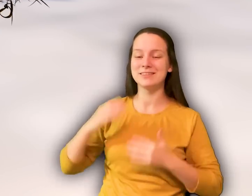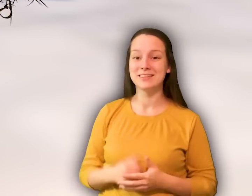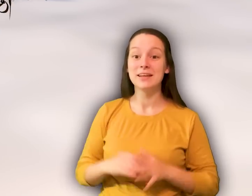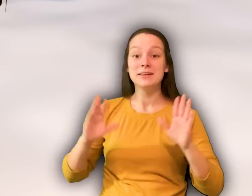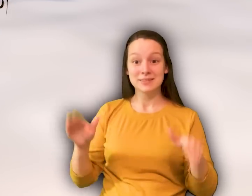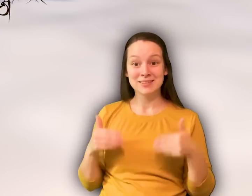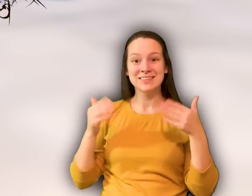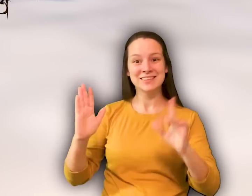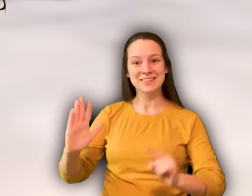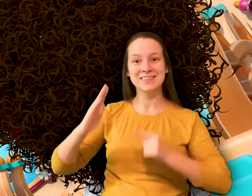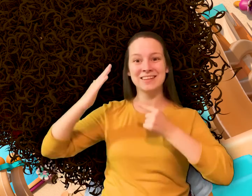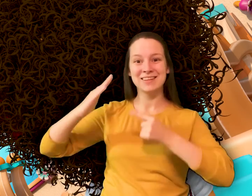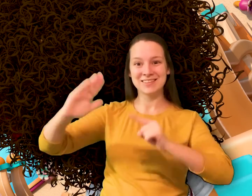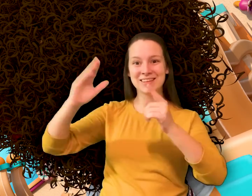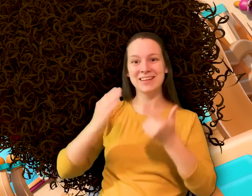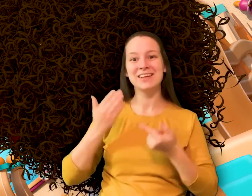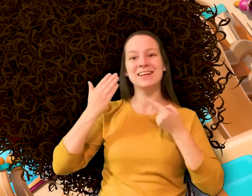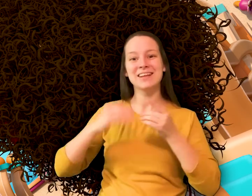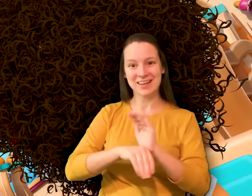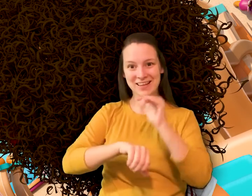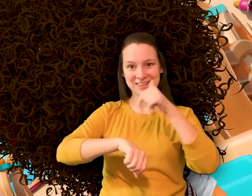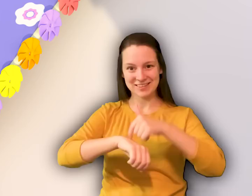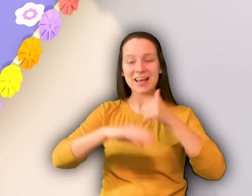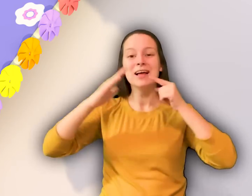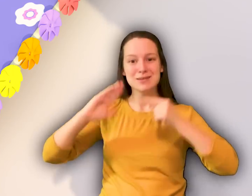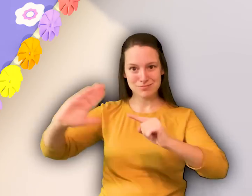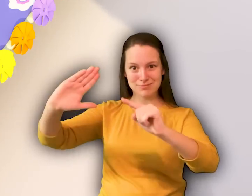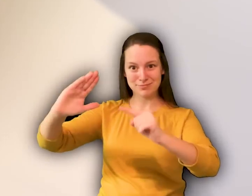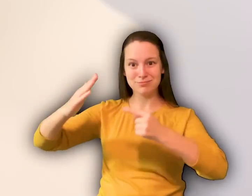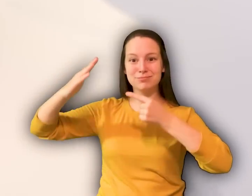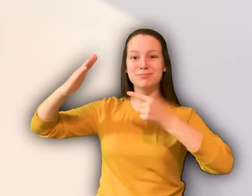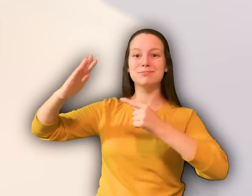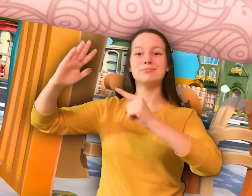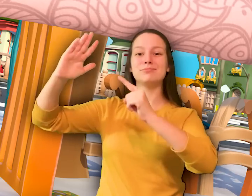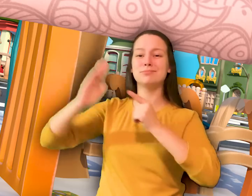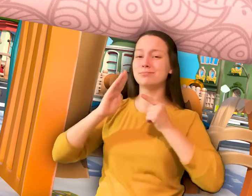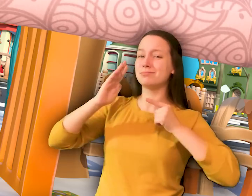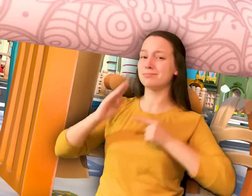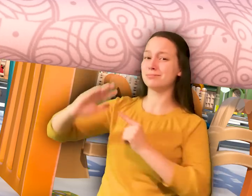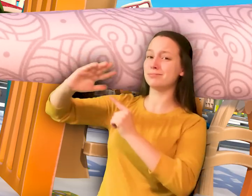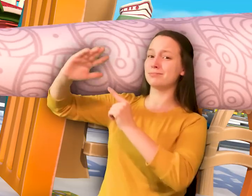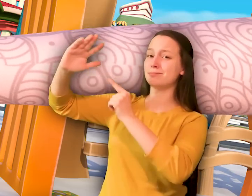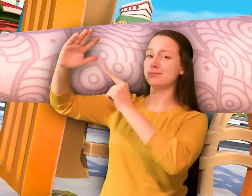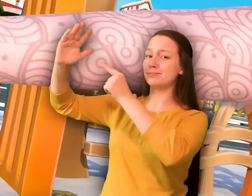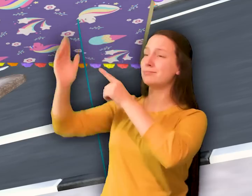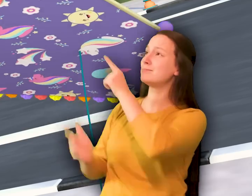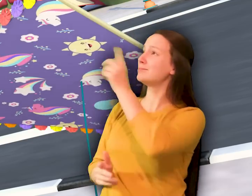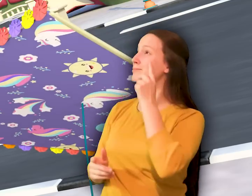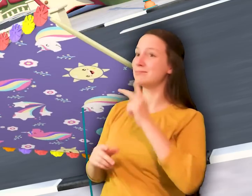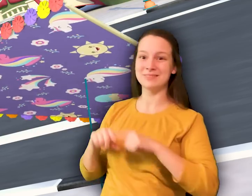around here we go with a kite to fly up at night here we go with the Gite